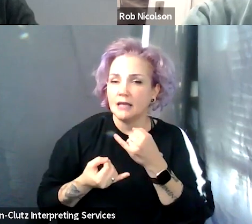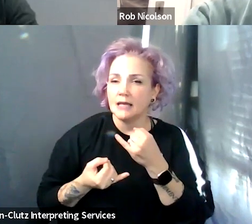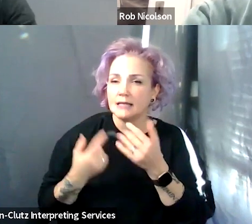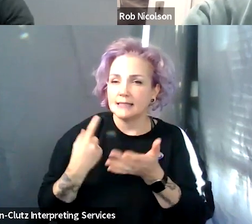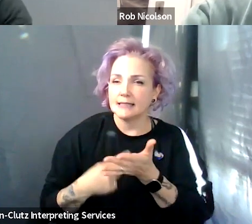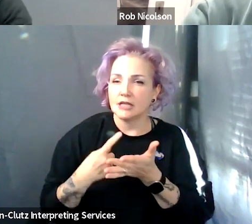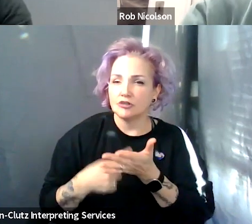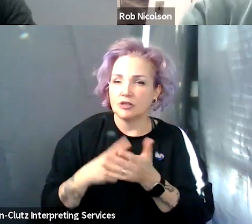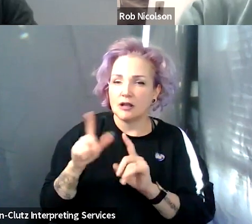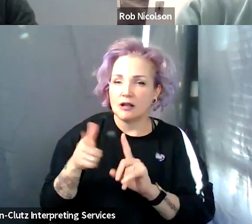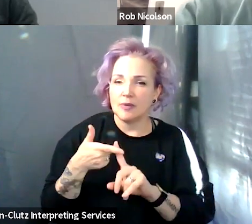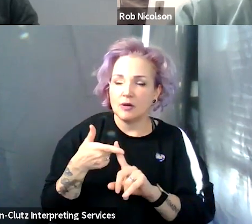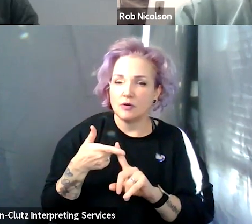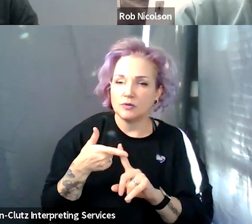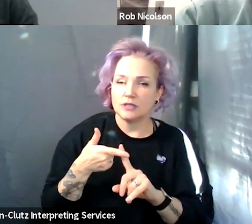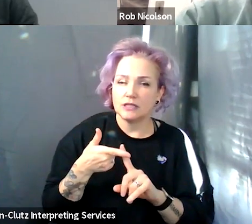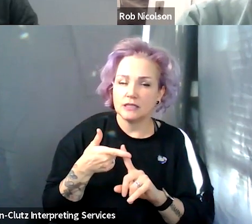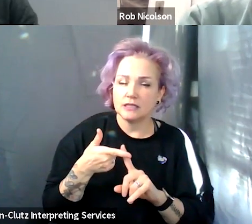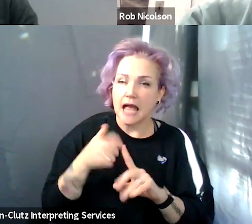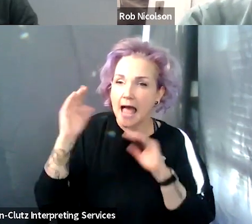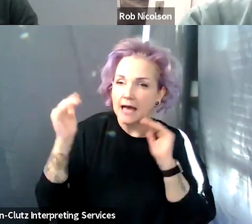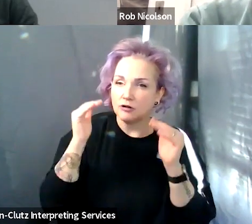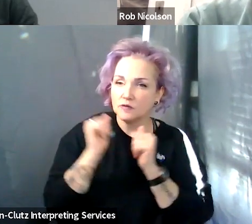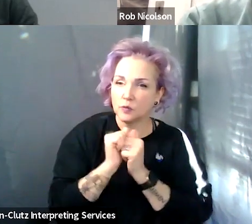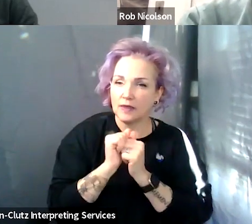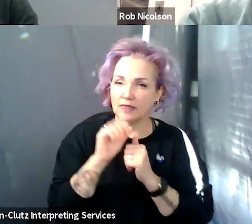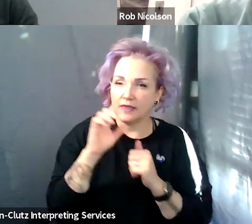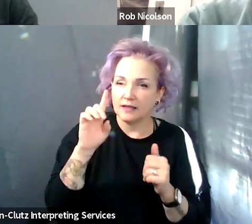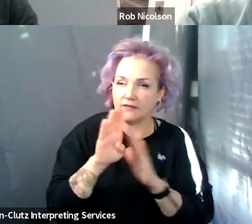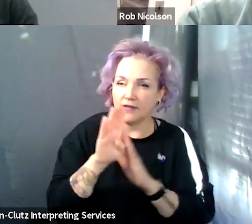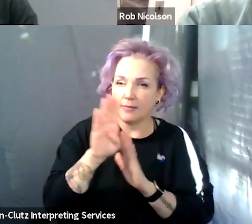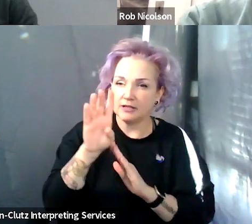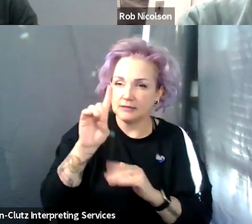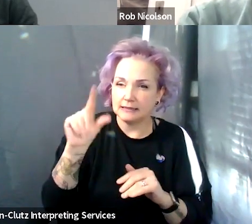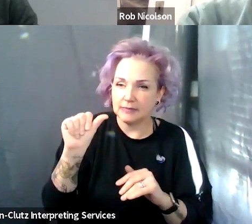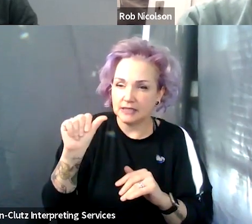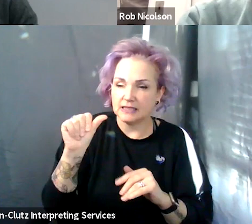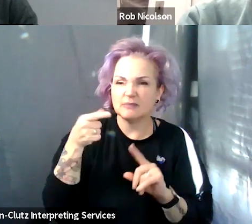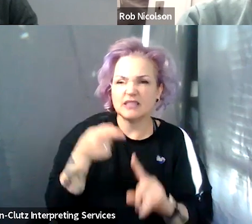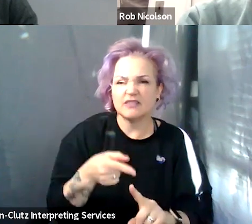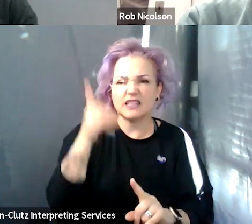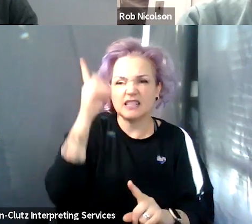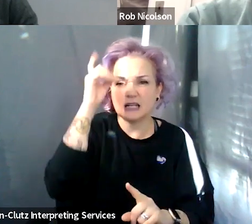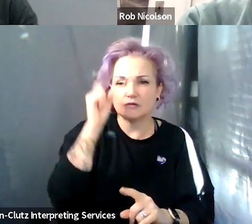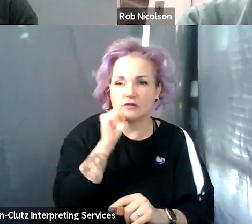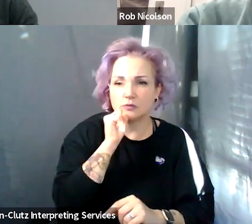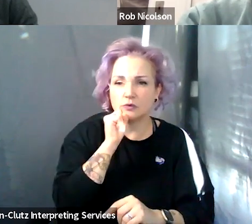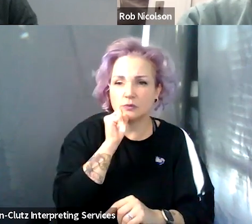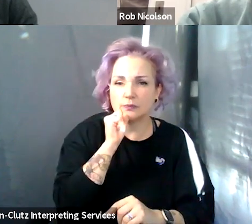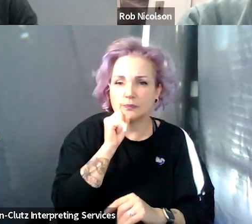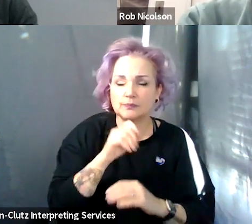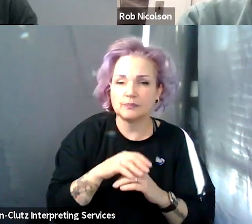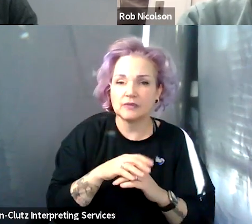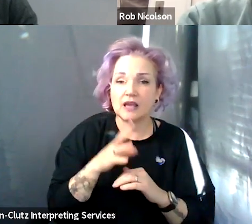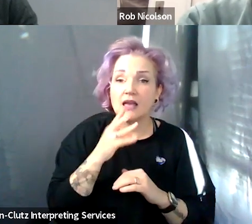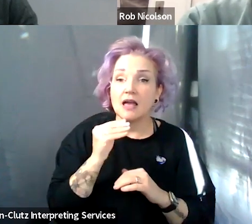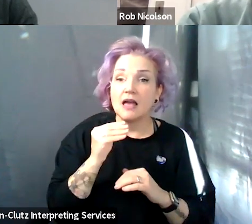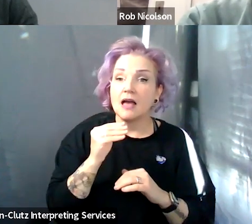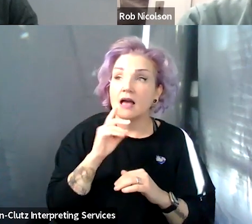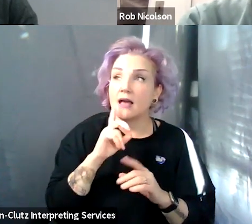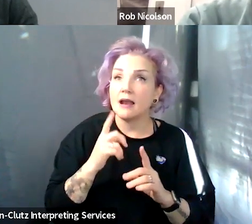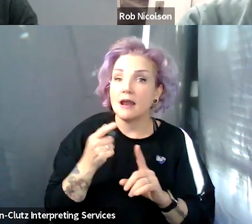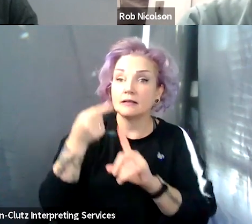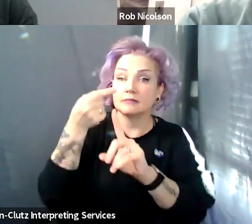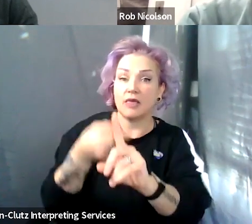people with developmental disabilities, particularly, I think, Down syndrome, which is a really fascinating area. And then a month from now, for our monthly rounds,